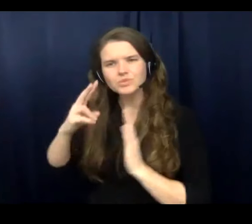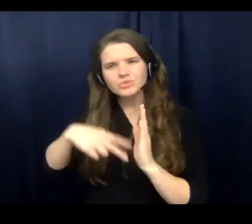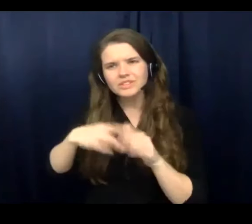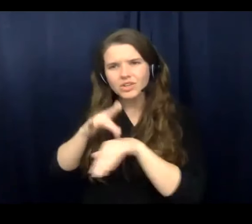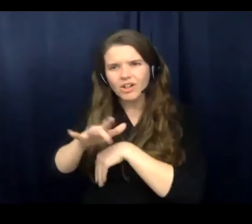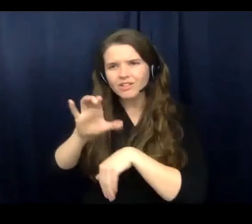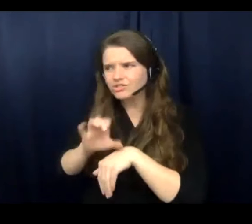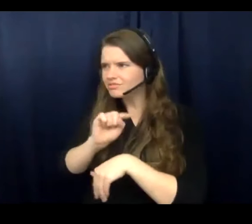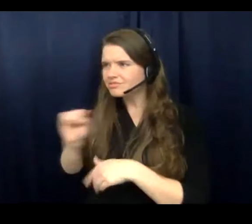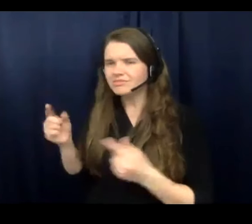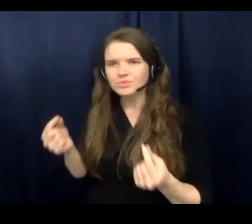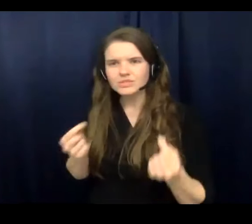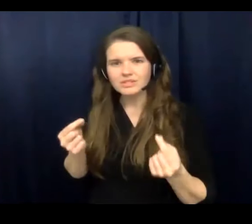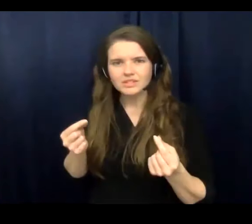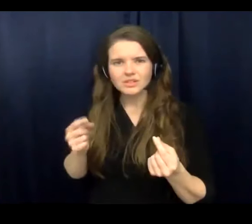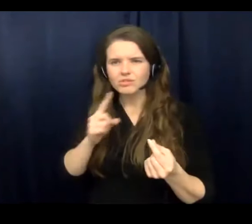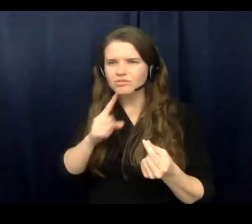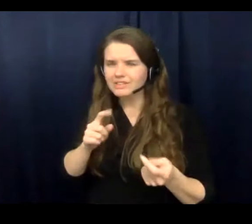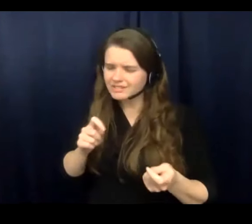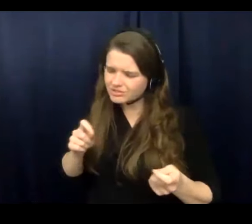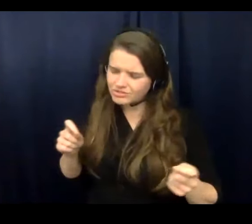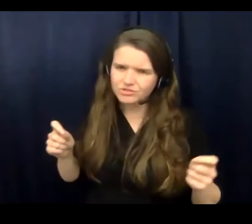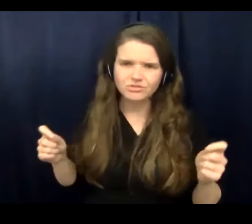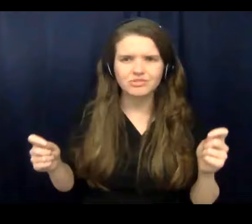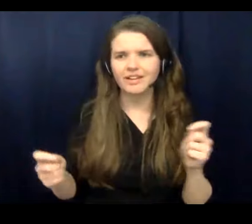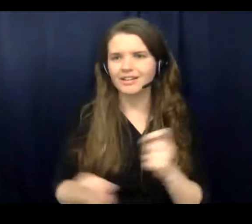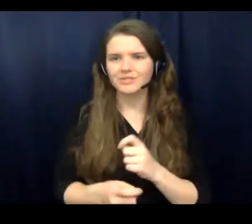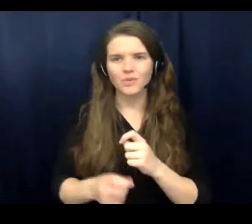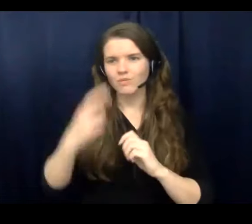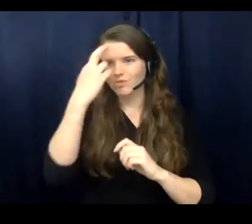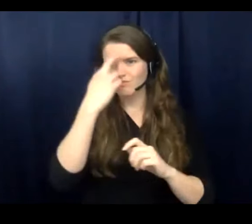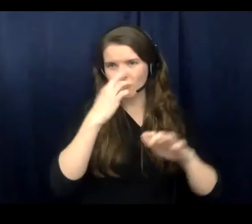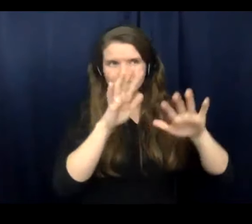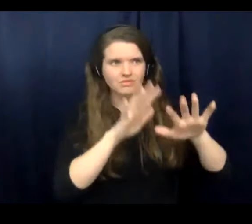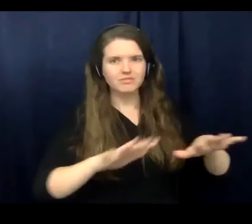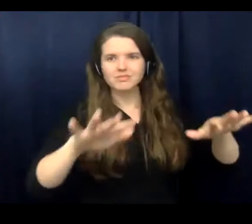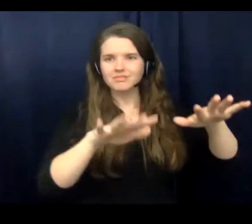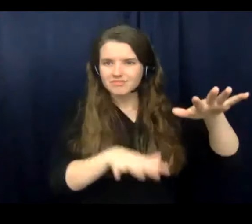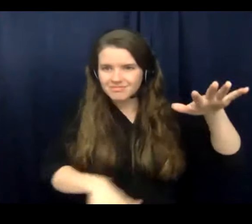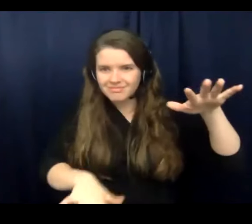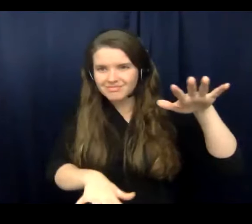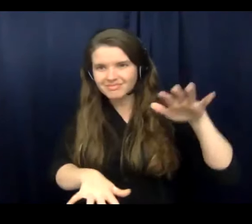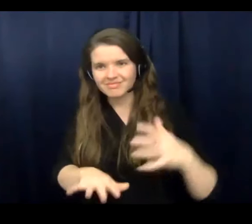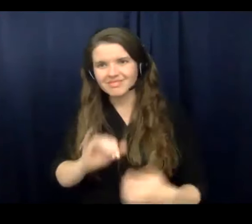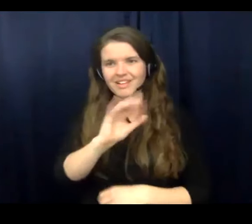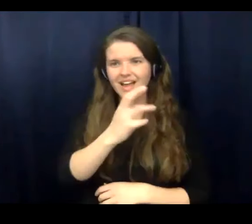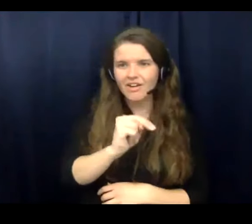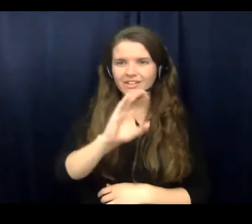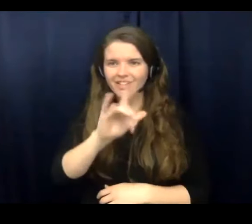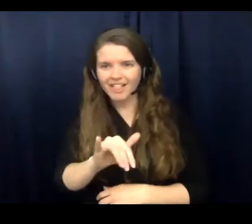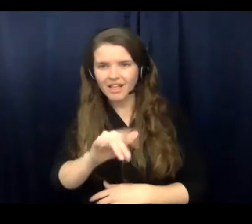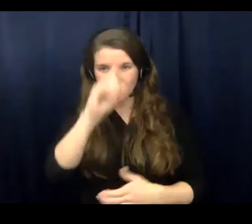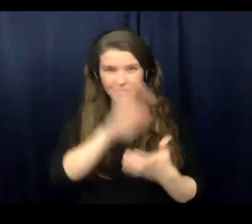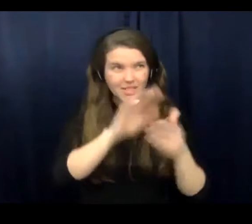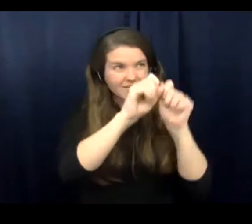believers did. They transformed the bottom of the Roman Empire. The iron and clay was there because the belief systems they had were